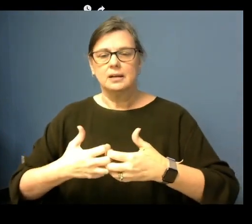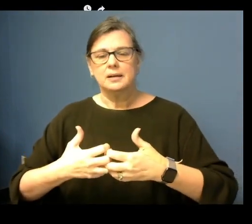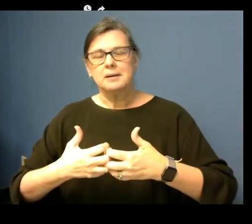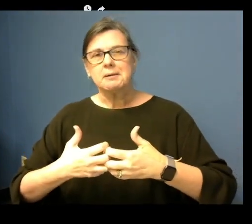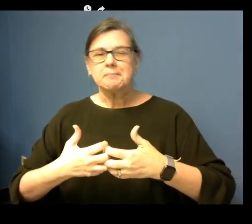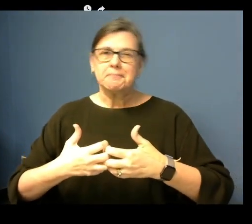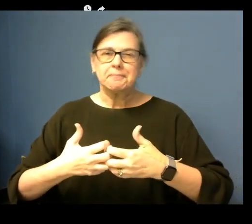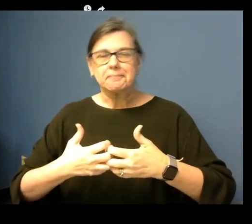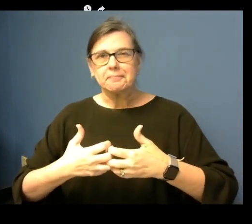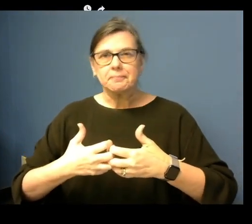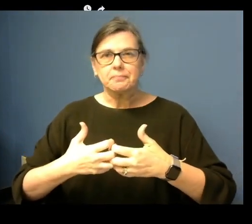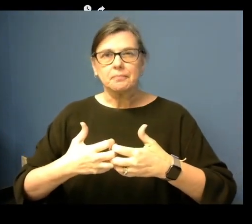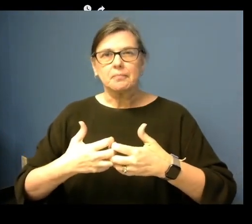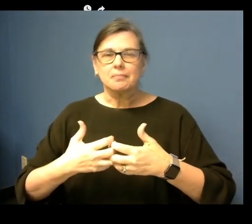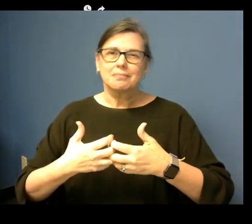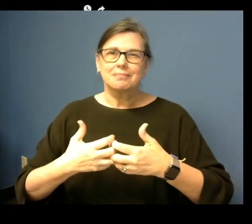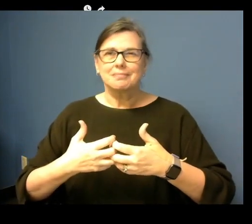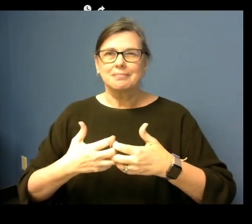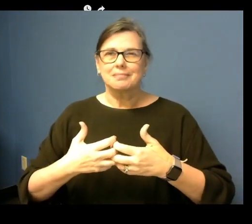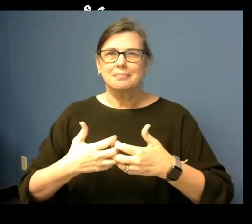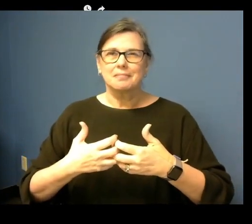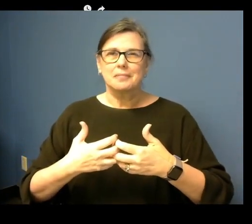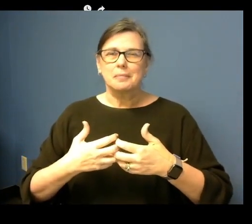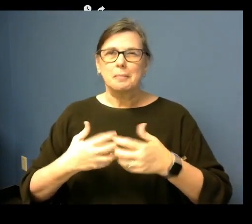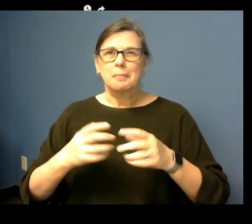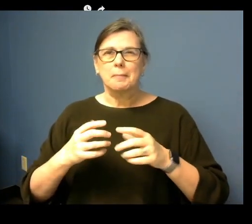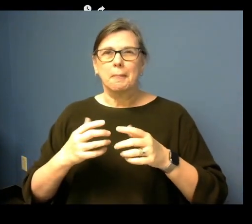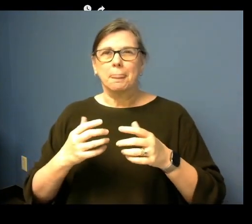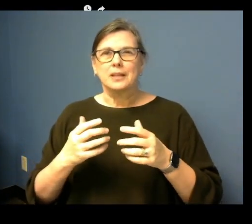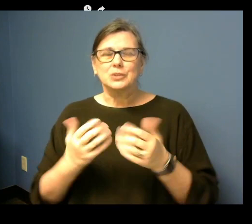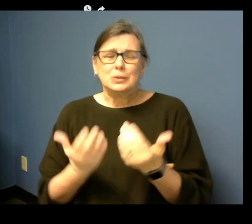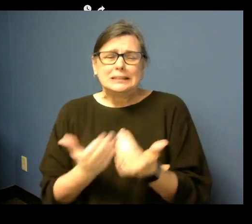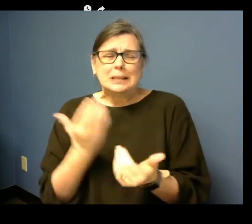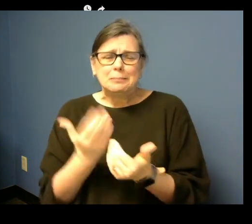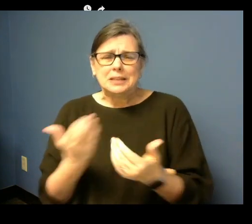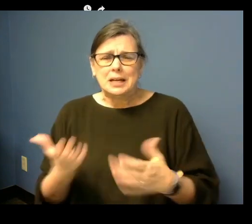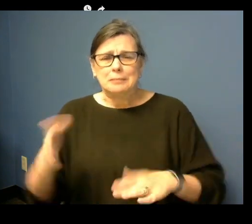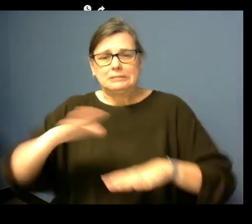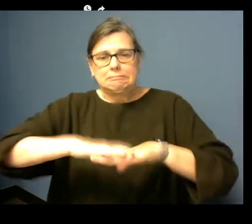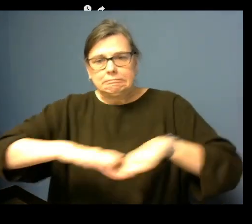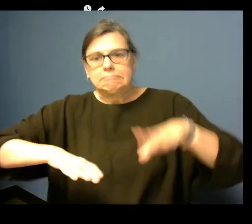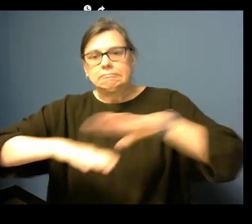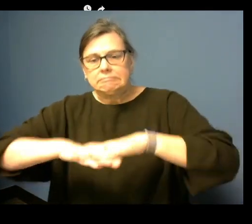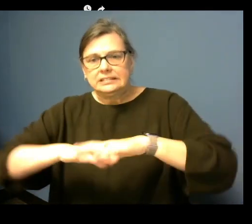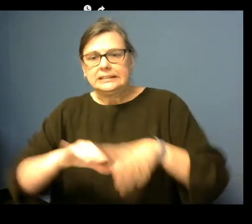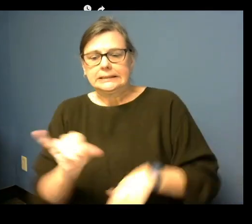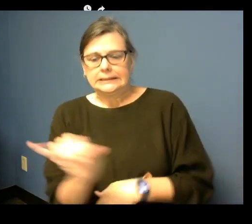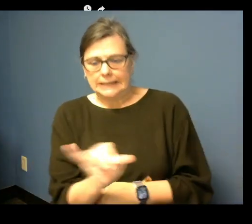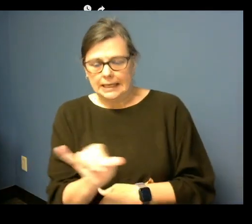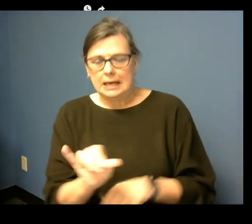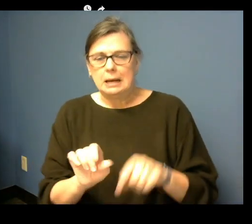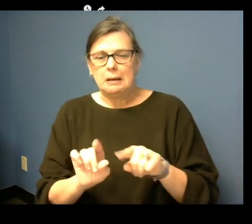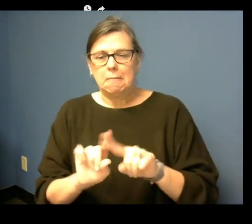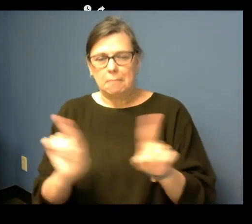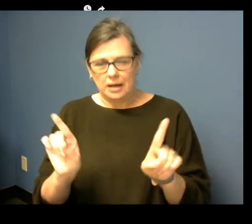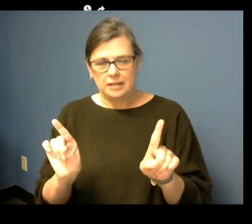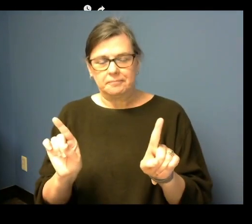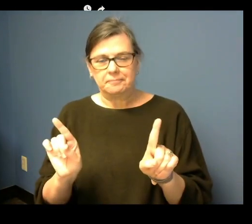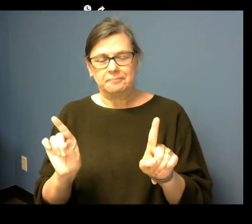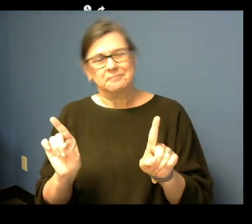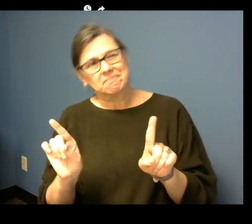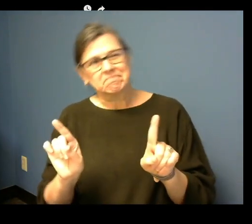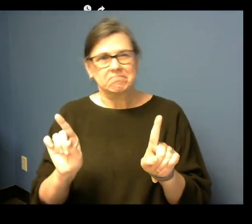like generally speaking, that's kind of how we can distinguish them. There's also an element of social Darwinism to some